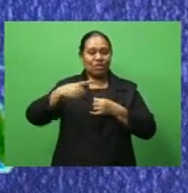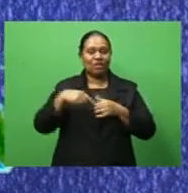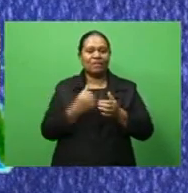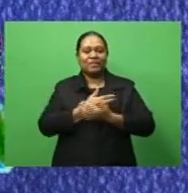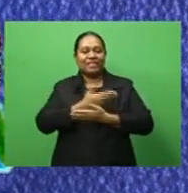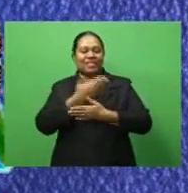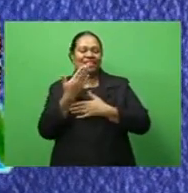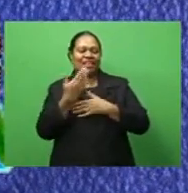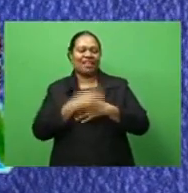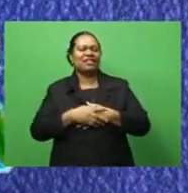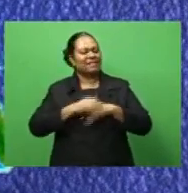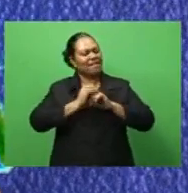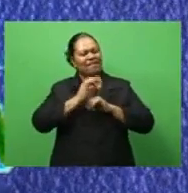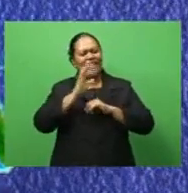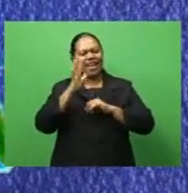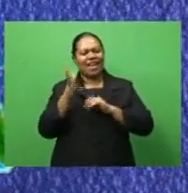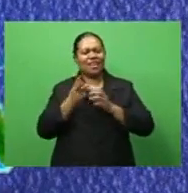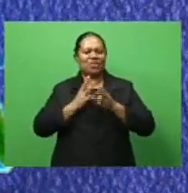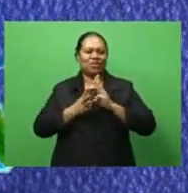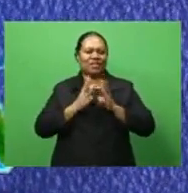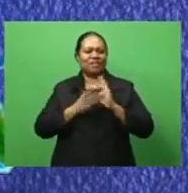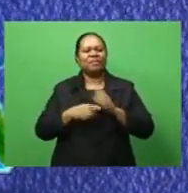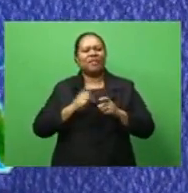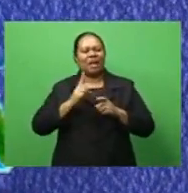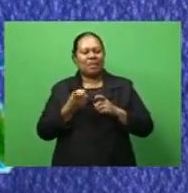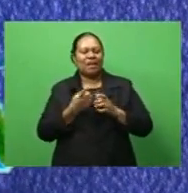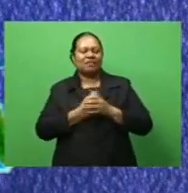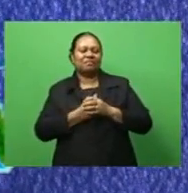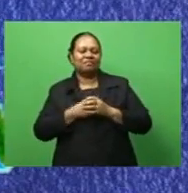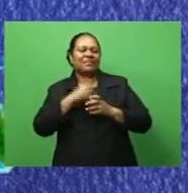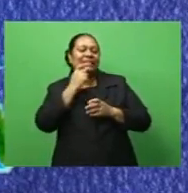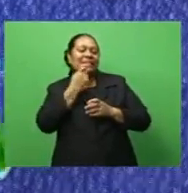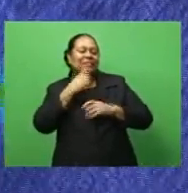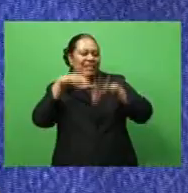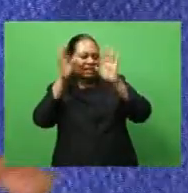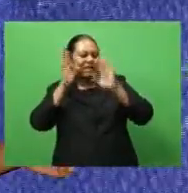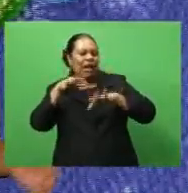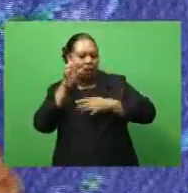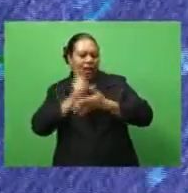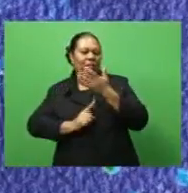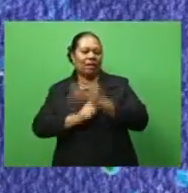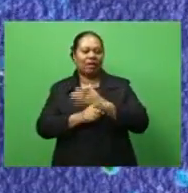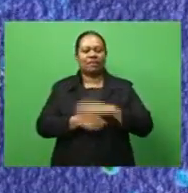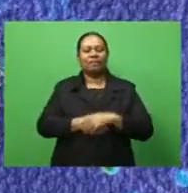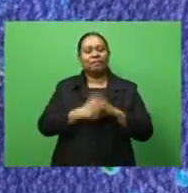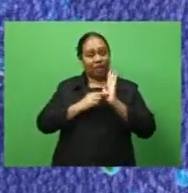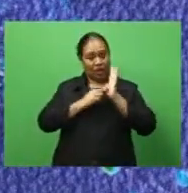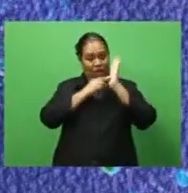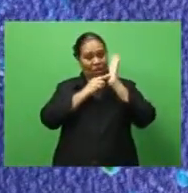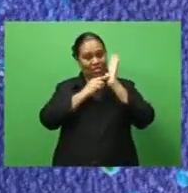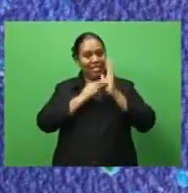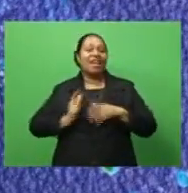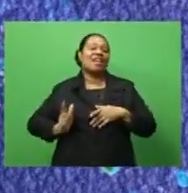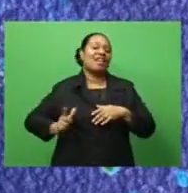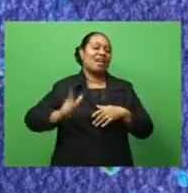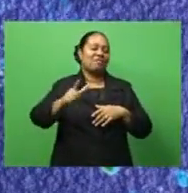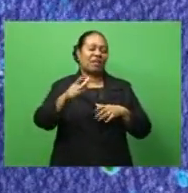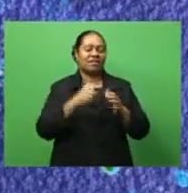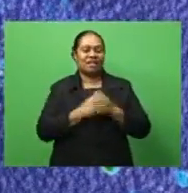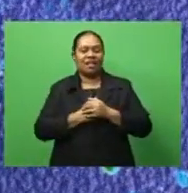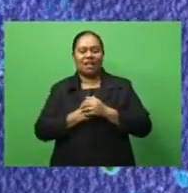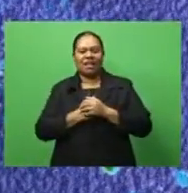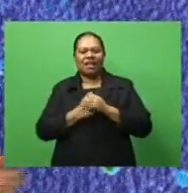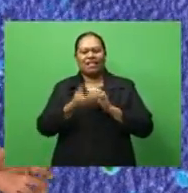has been generally fine, with 1 or 2 isolated morning showers. And up north, Lambasa reports overcast